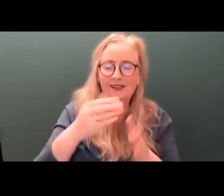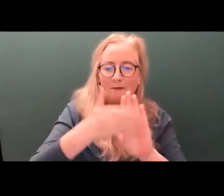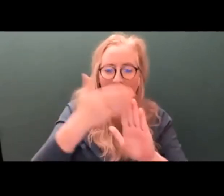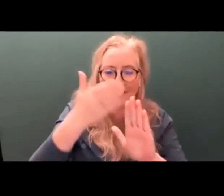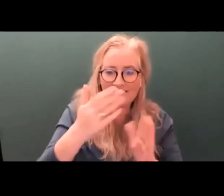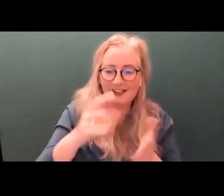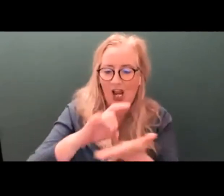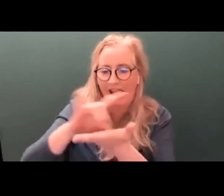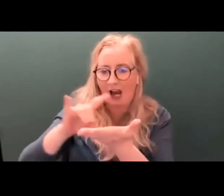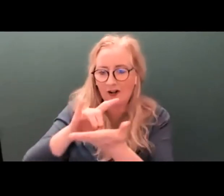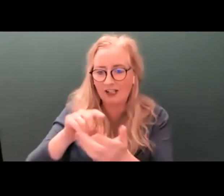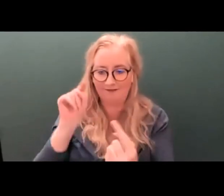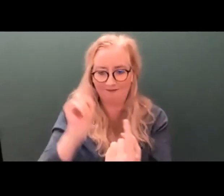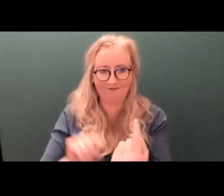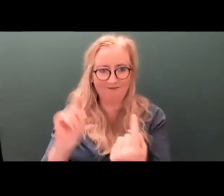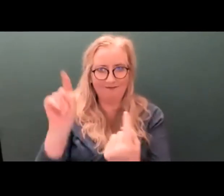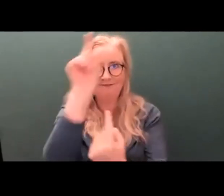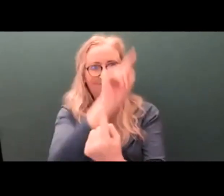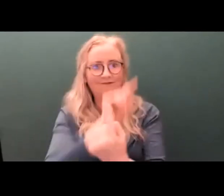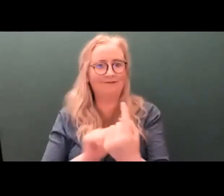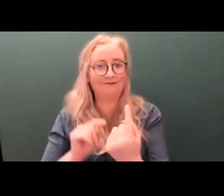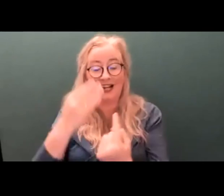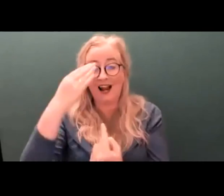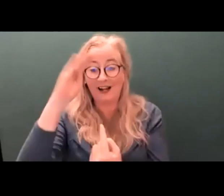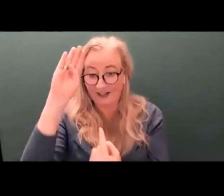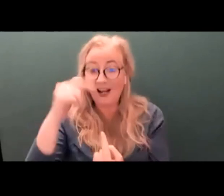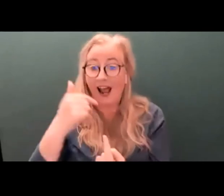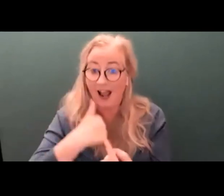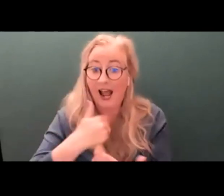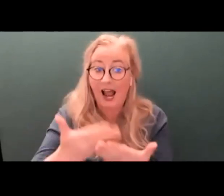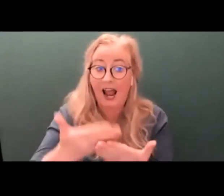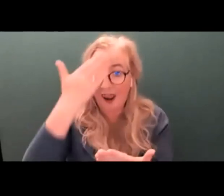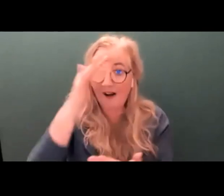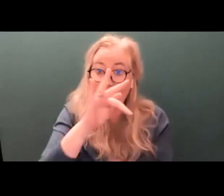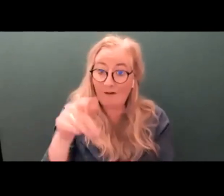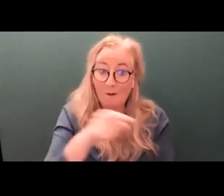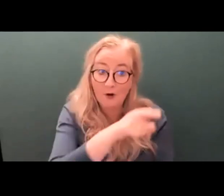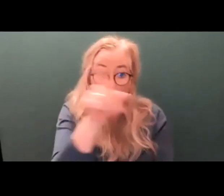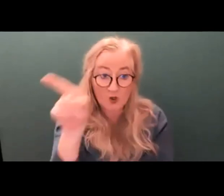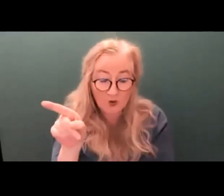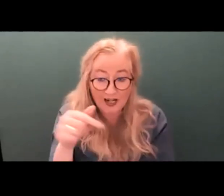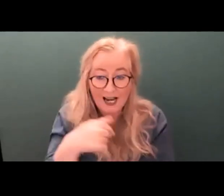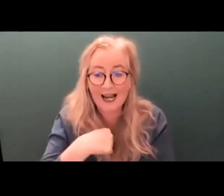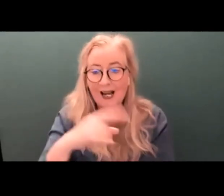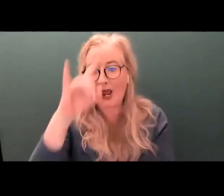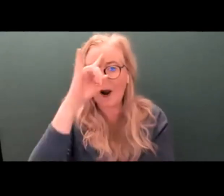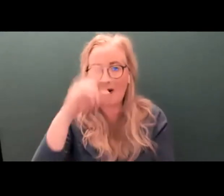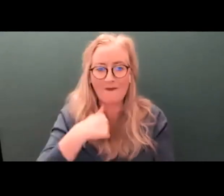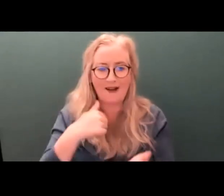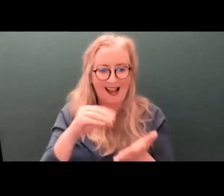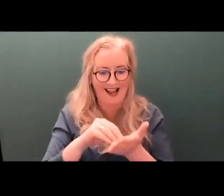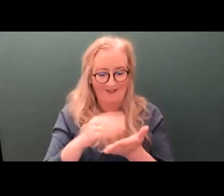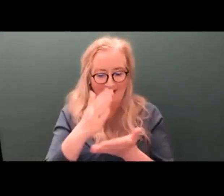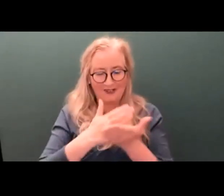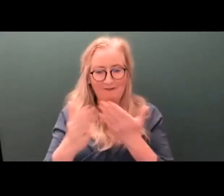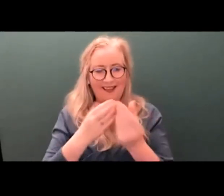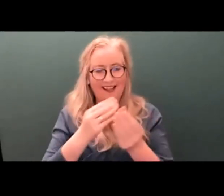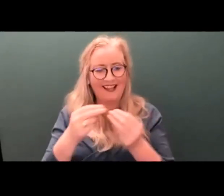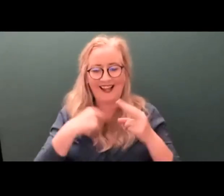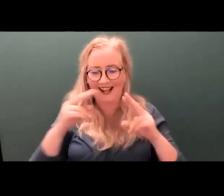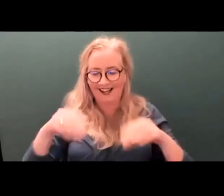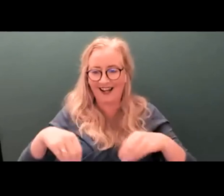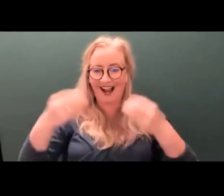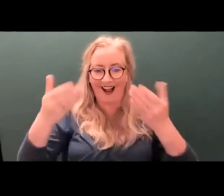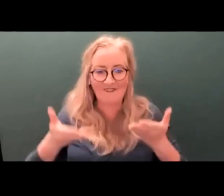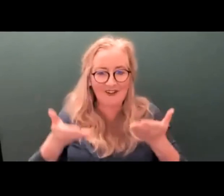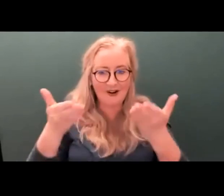places all over Ireland. And I've learned from you and I hope I have something to offer you that will be useful to